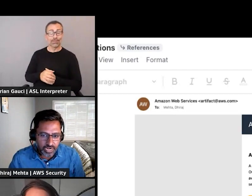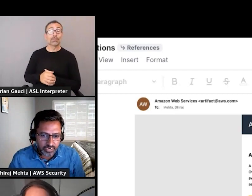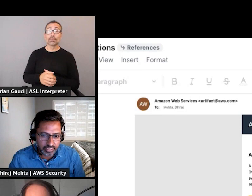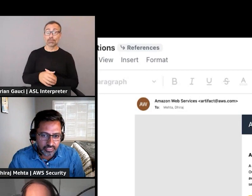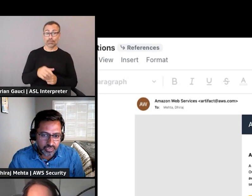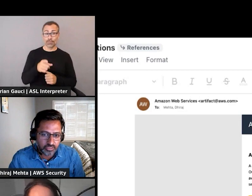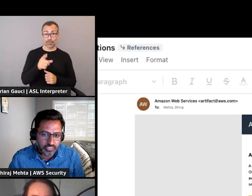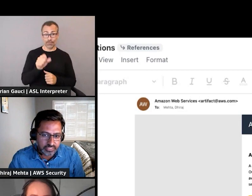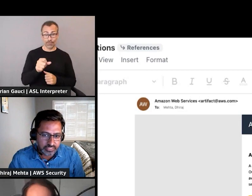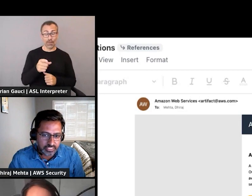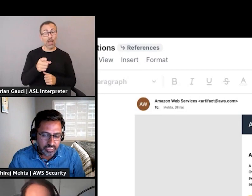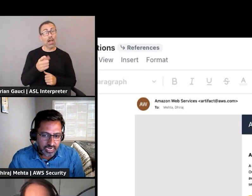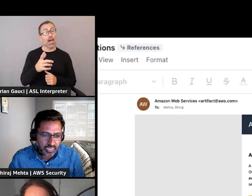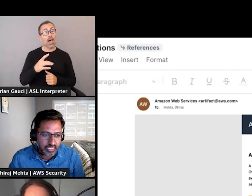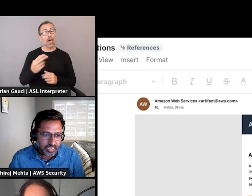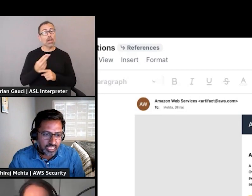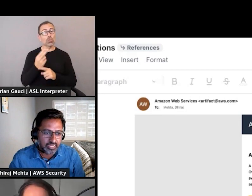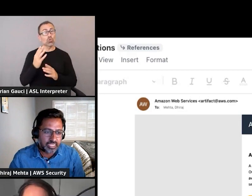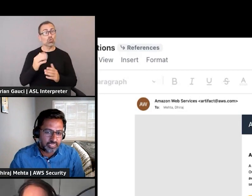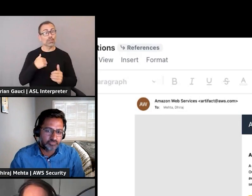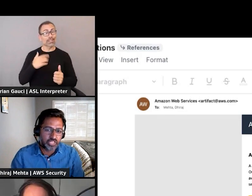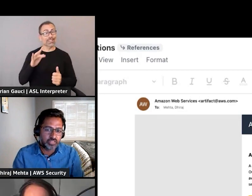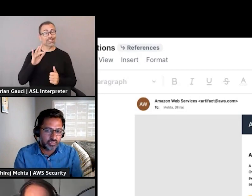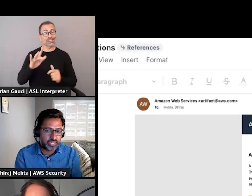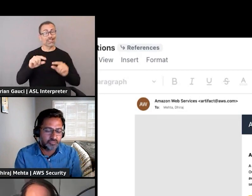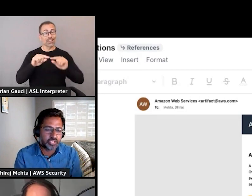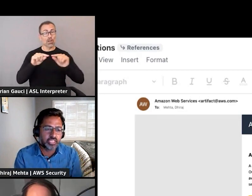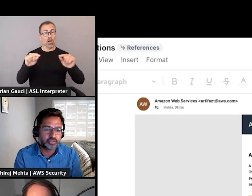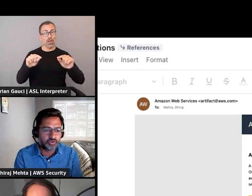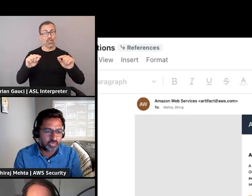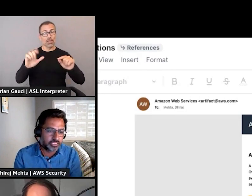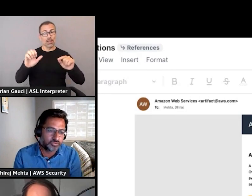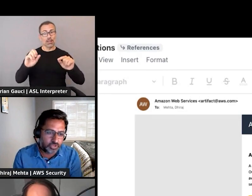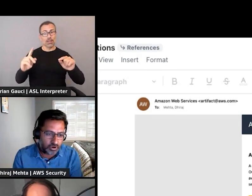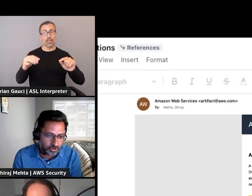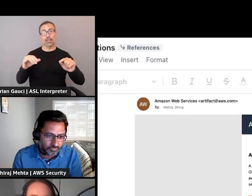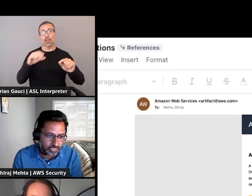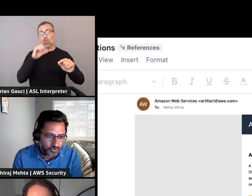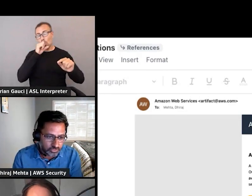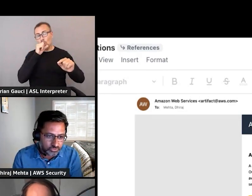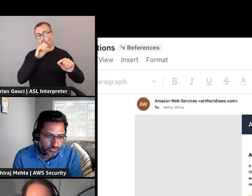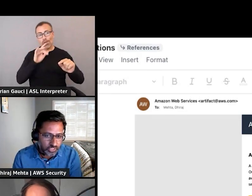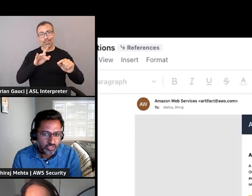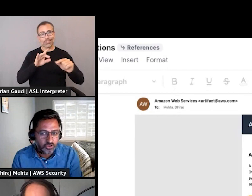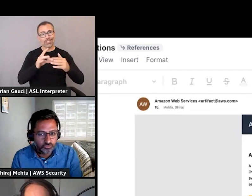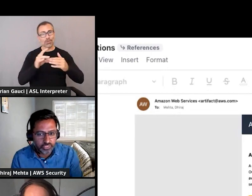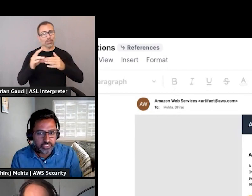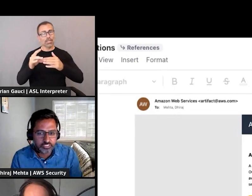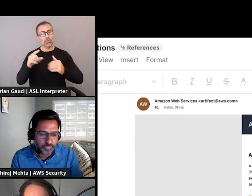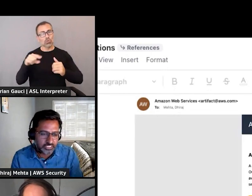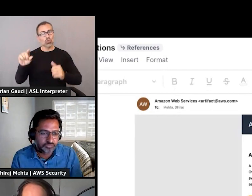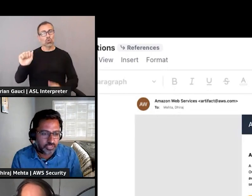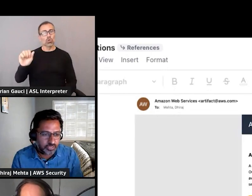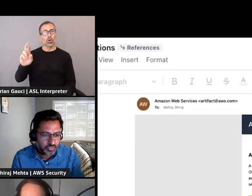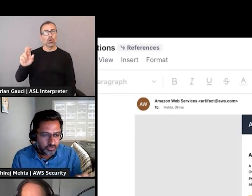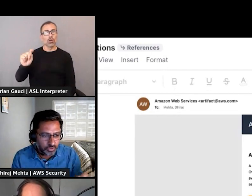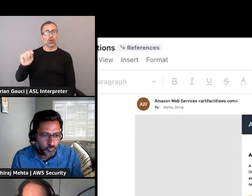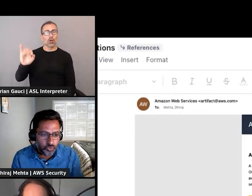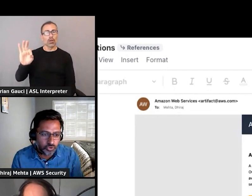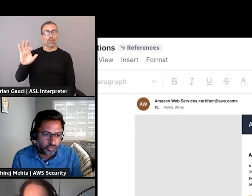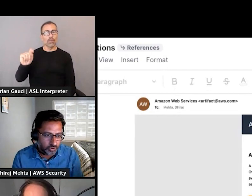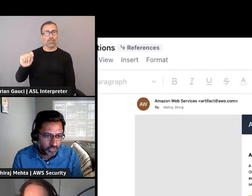can directly click on this link and it will navigate directly to the Artifact console with the